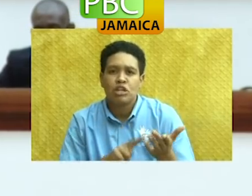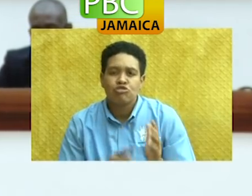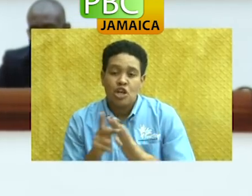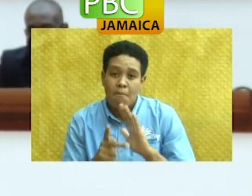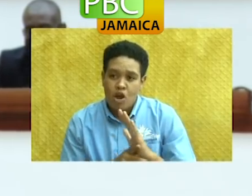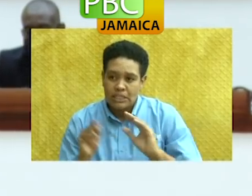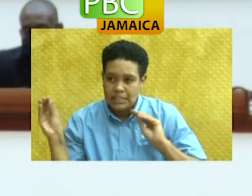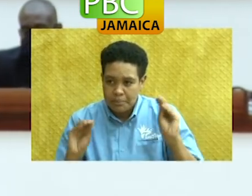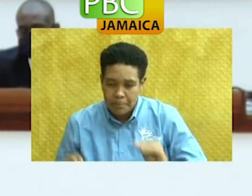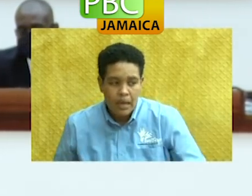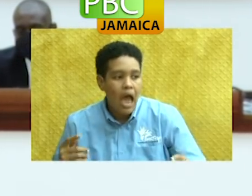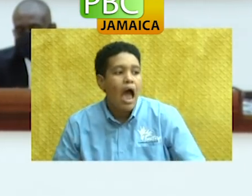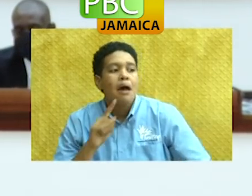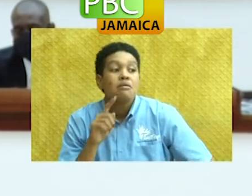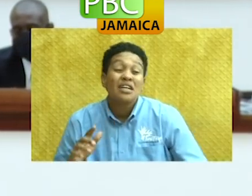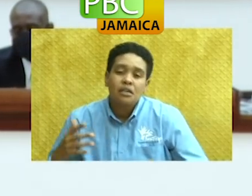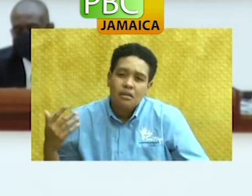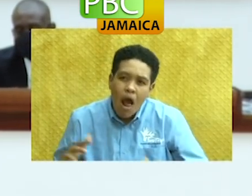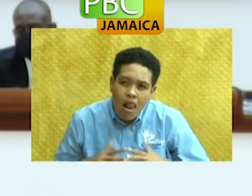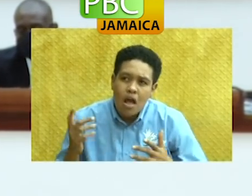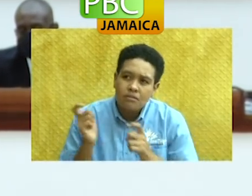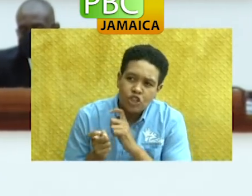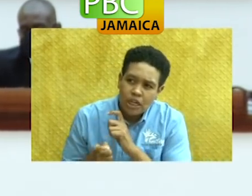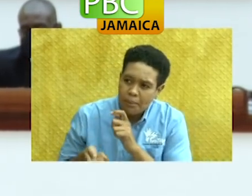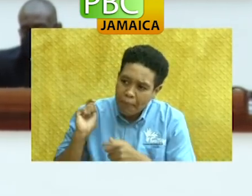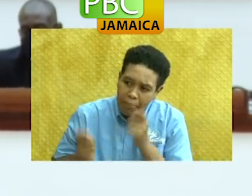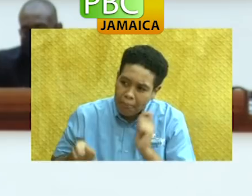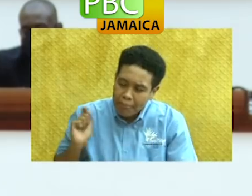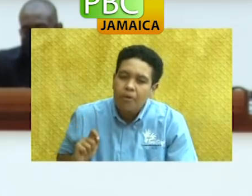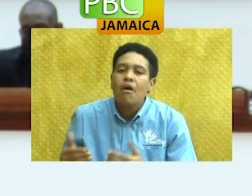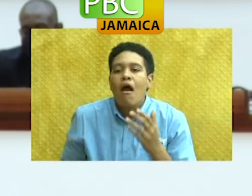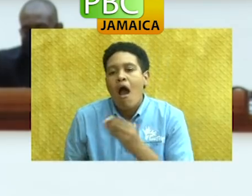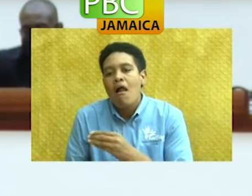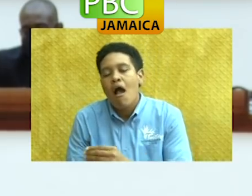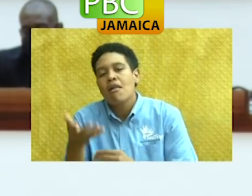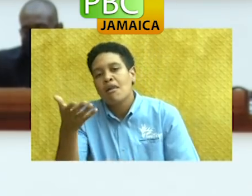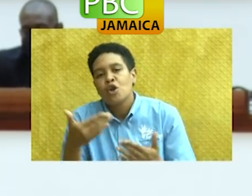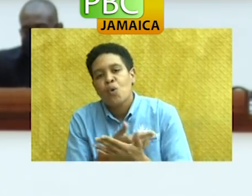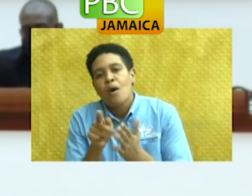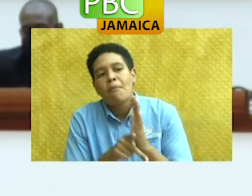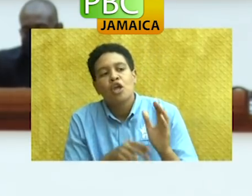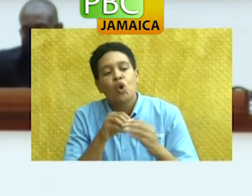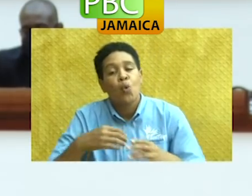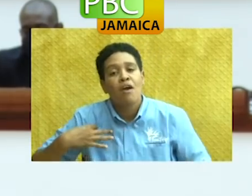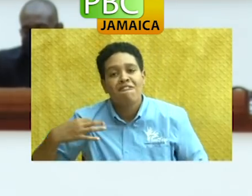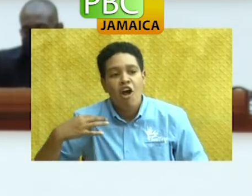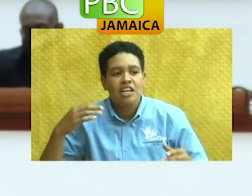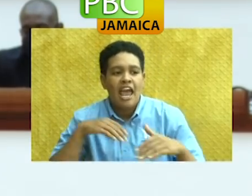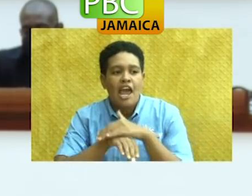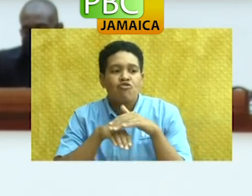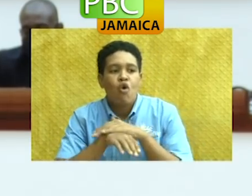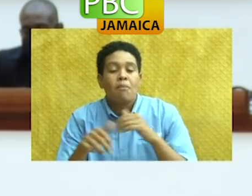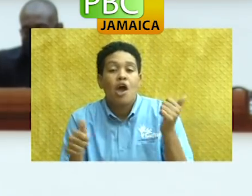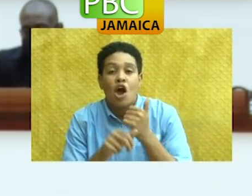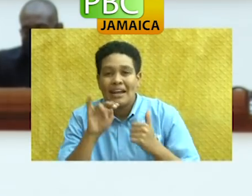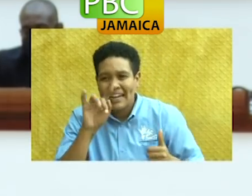Policy. Substantial changes, as reflected in the new policy, include the voluntary enrollment under the